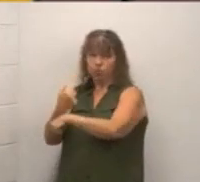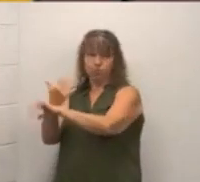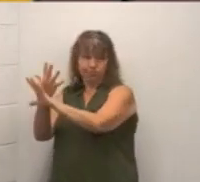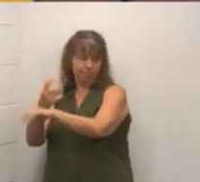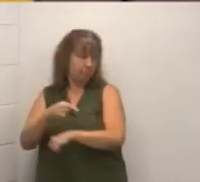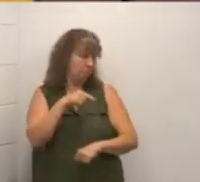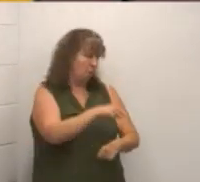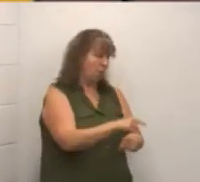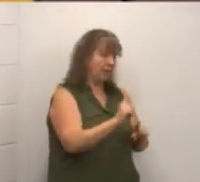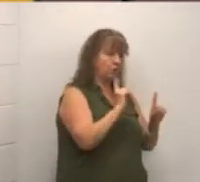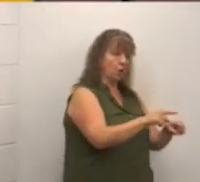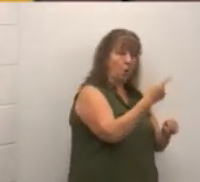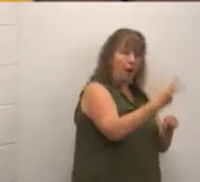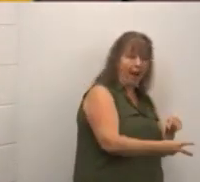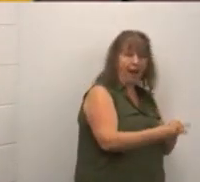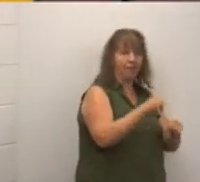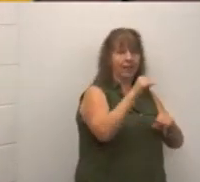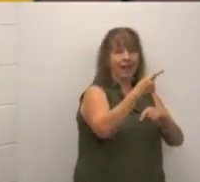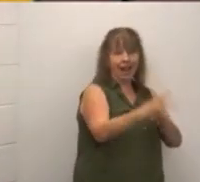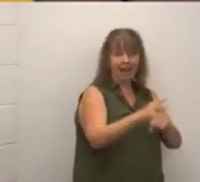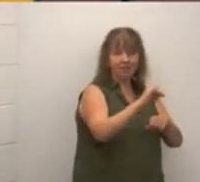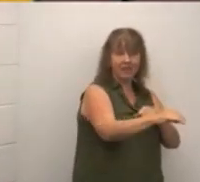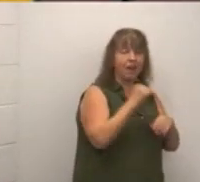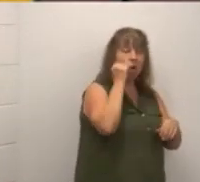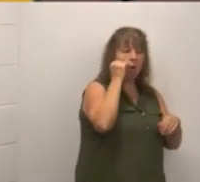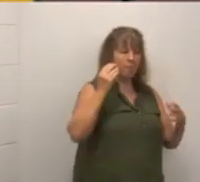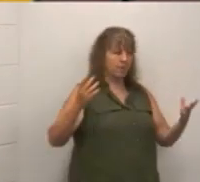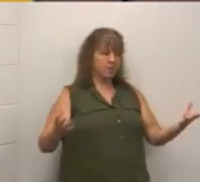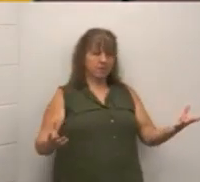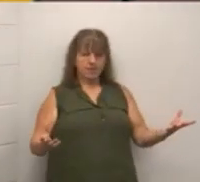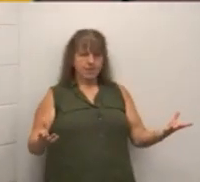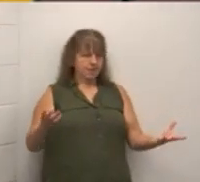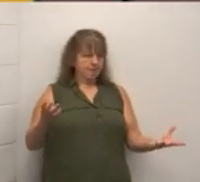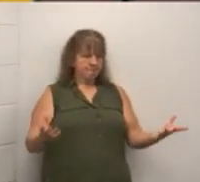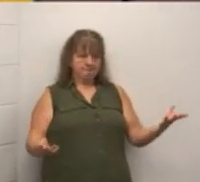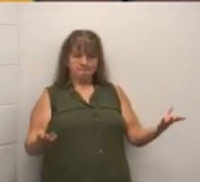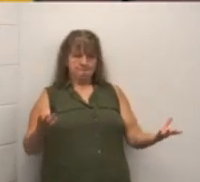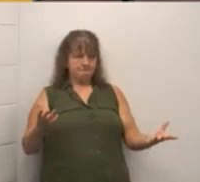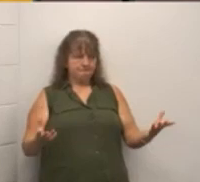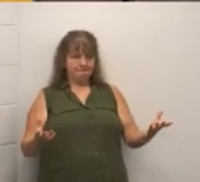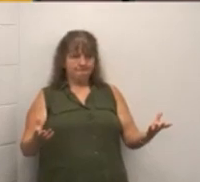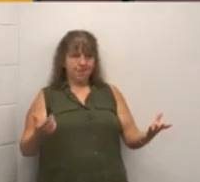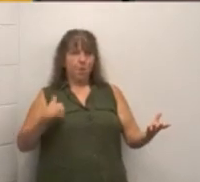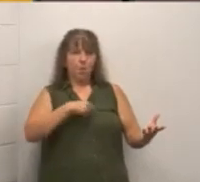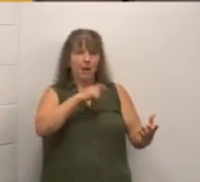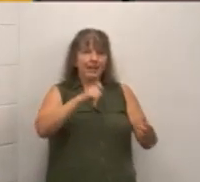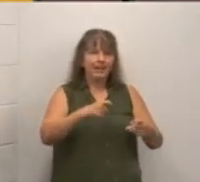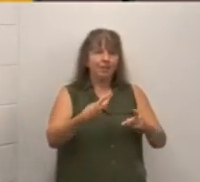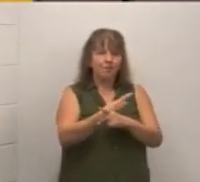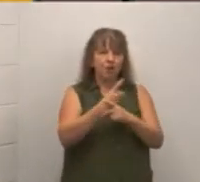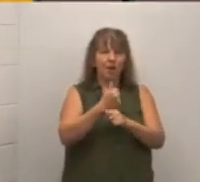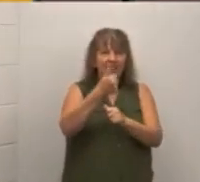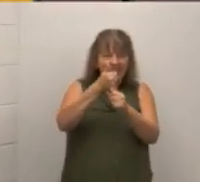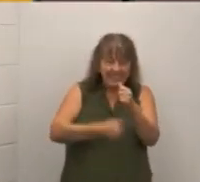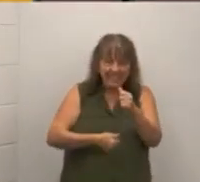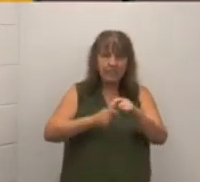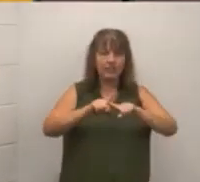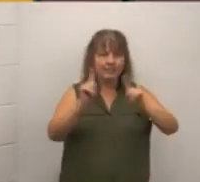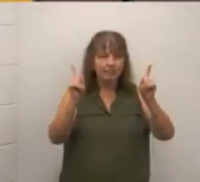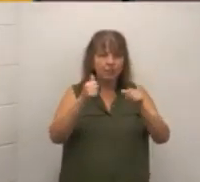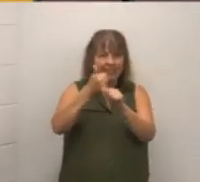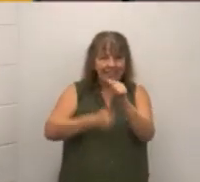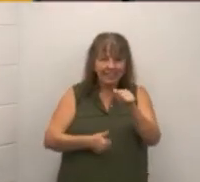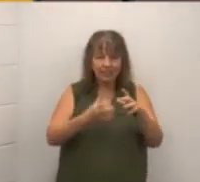in order to do each one of them to the best of our ability, it's important to be able to focus on the unique attributes of those